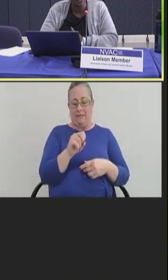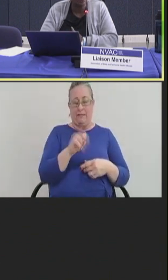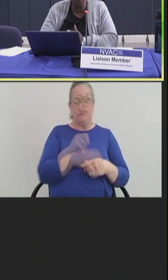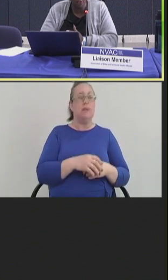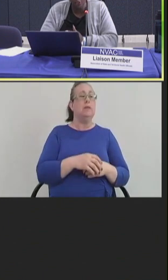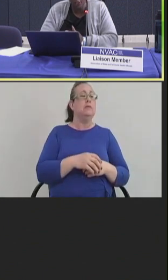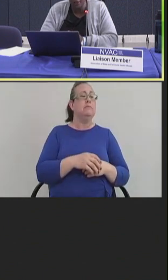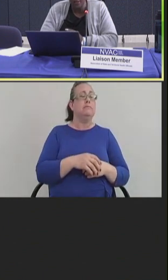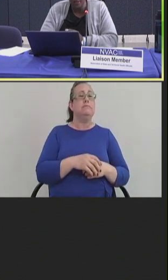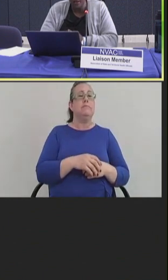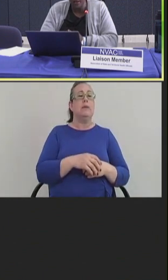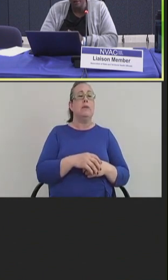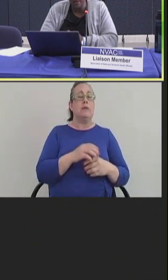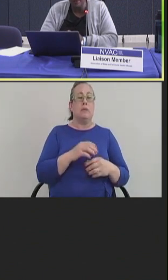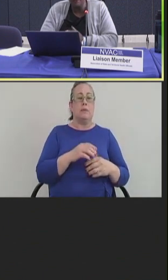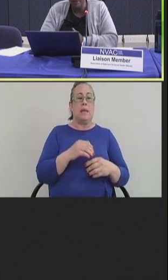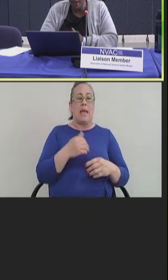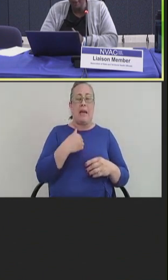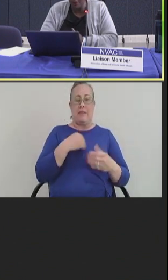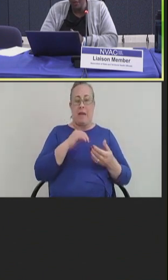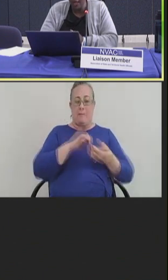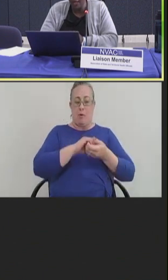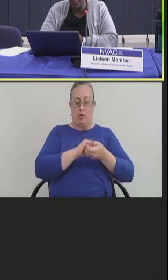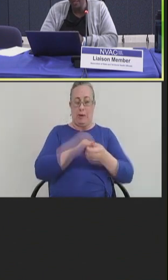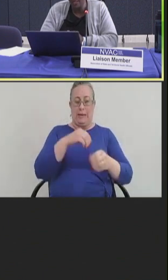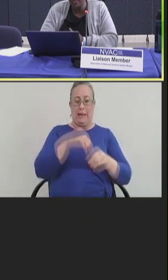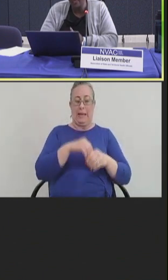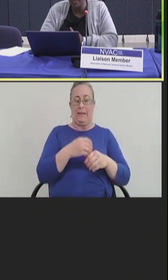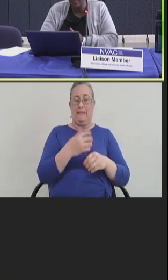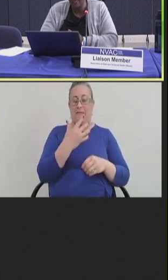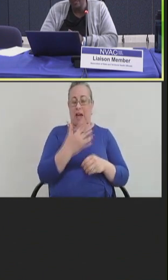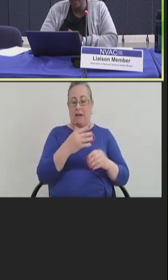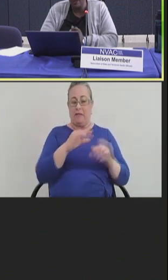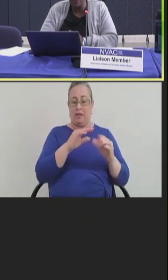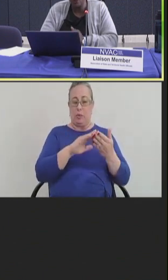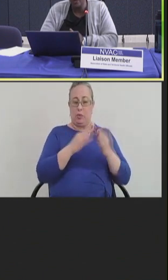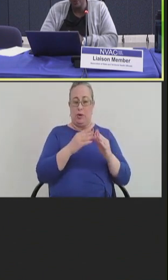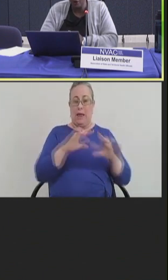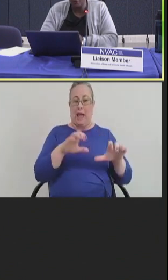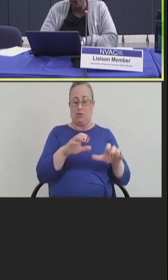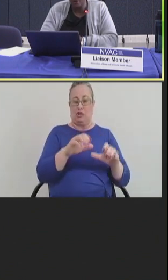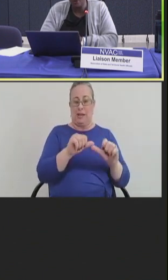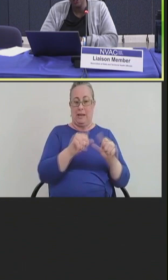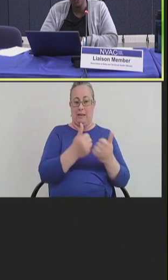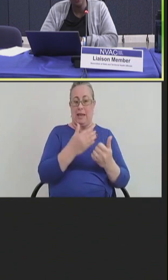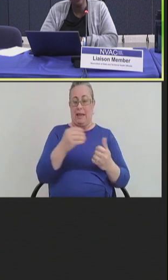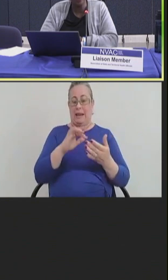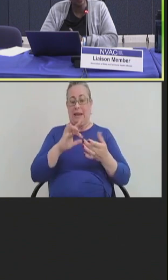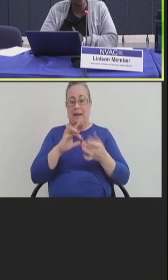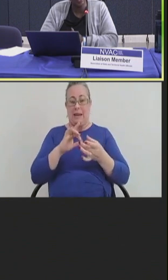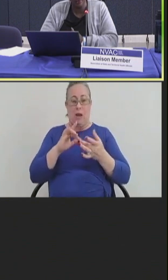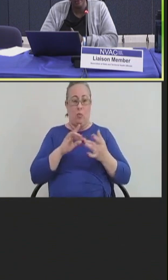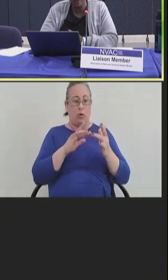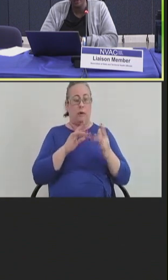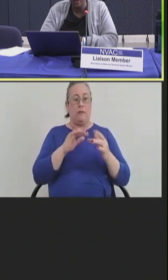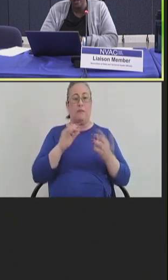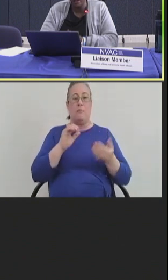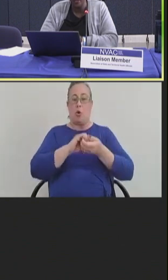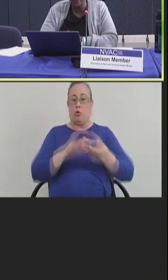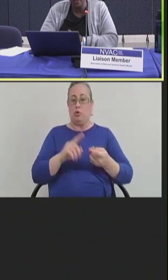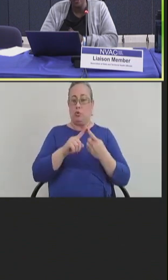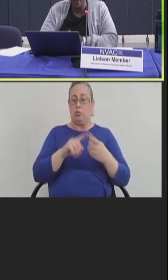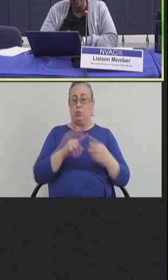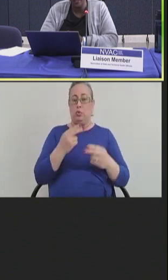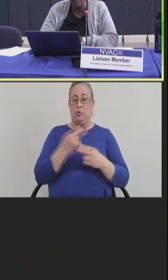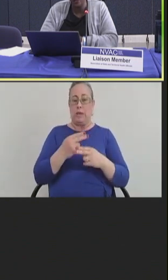Action Partnership and 5 community action agencies, and also a network of partners to use some locally tailored